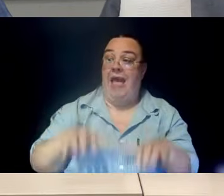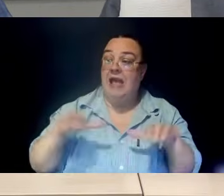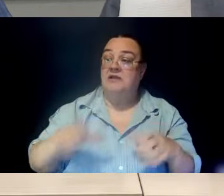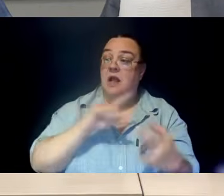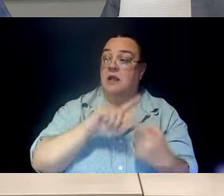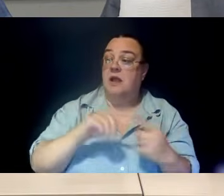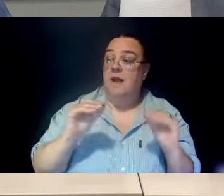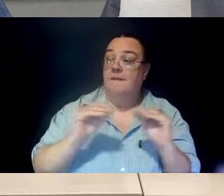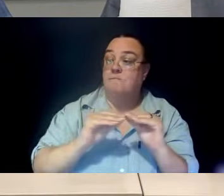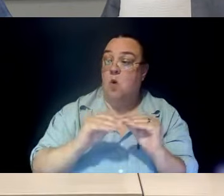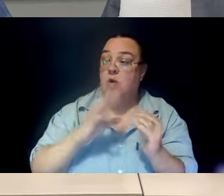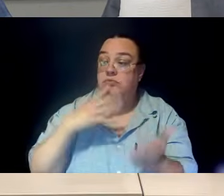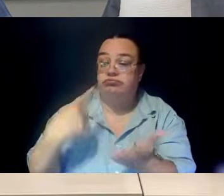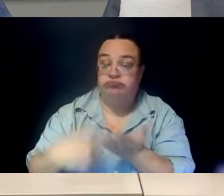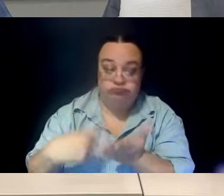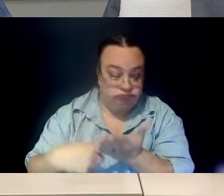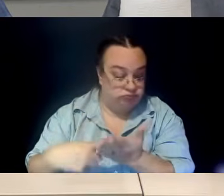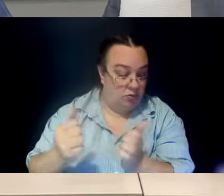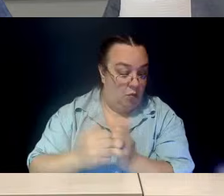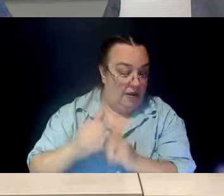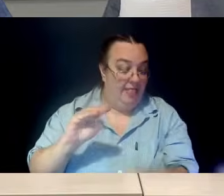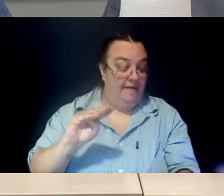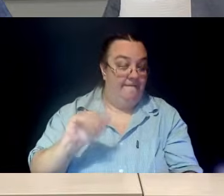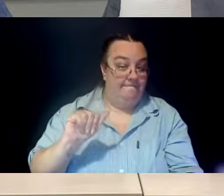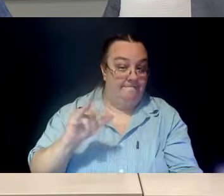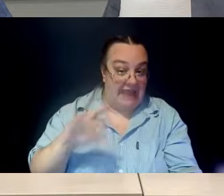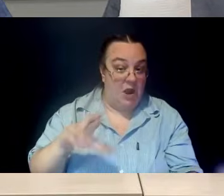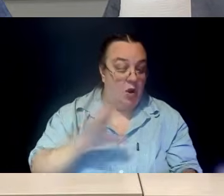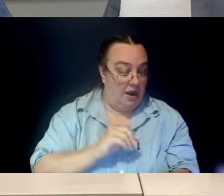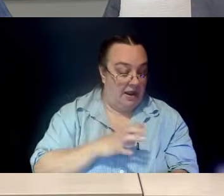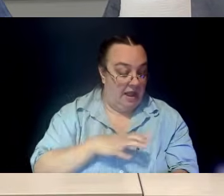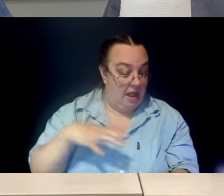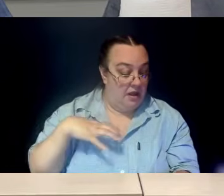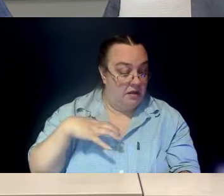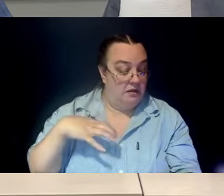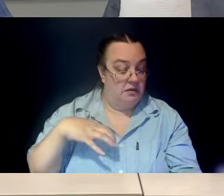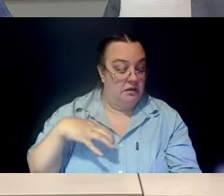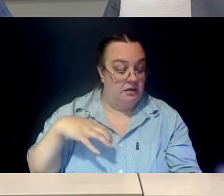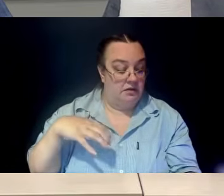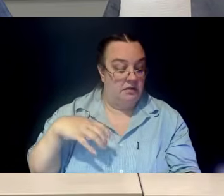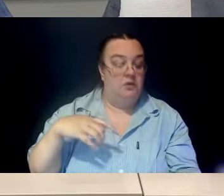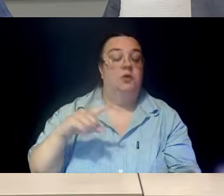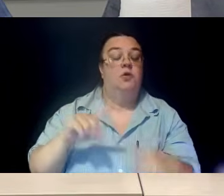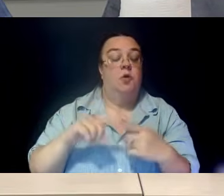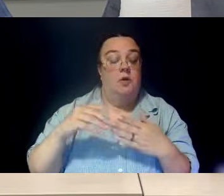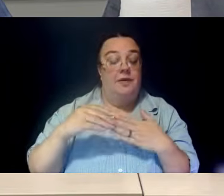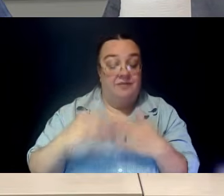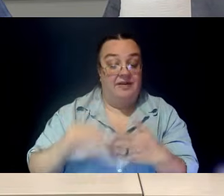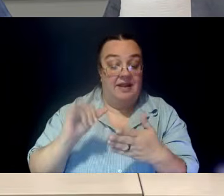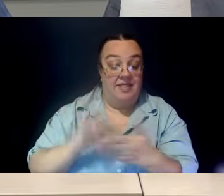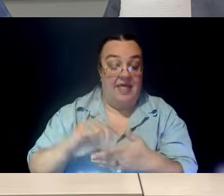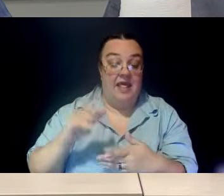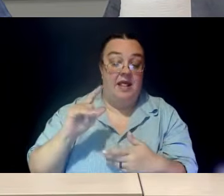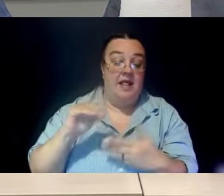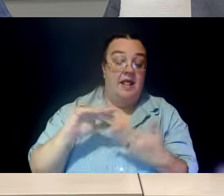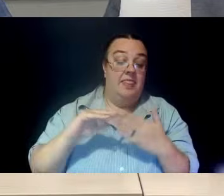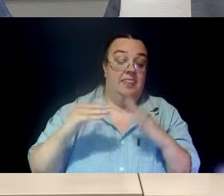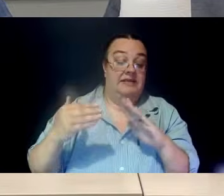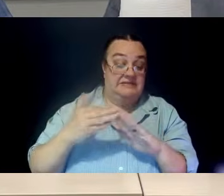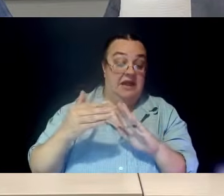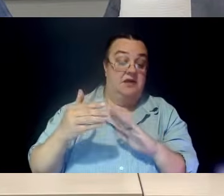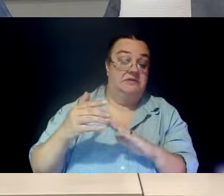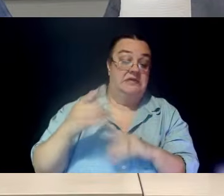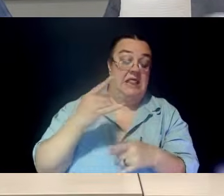discussion occurs with mayor and council. To facilitate the discussion, the town's liquor board attorney, Mr. Eddie Pounds, will